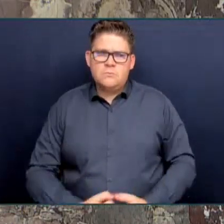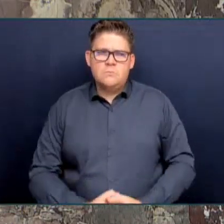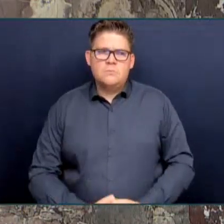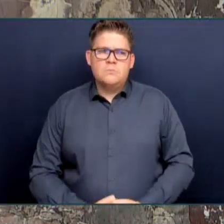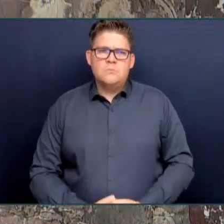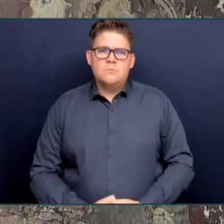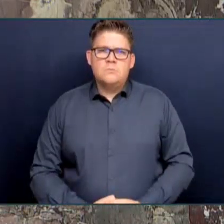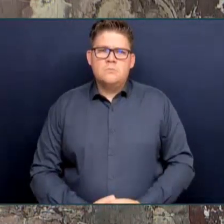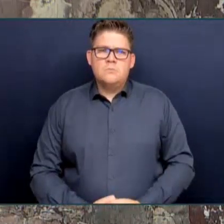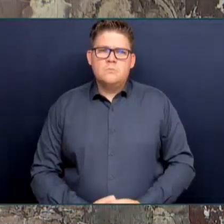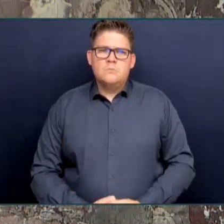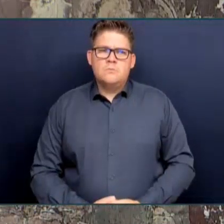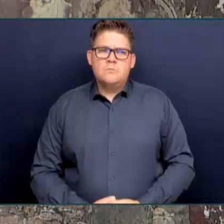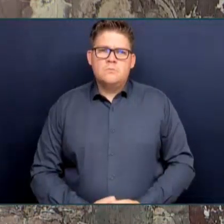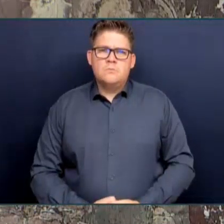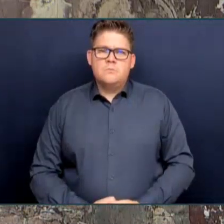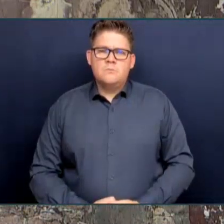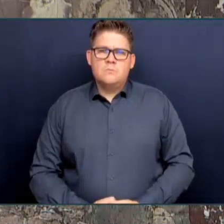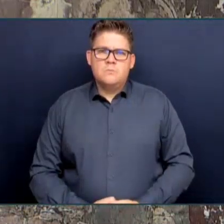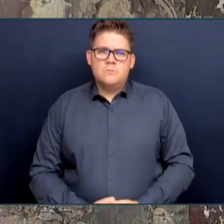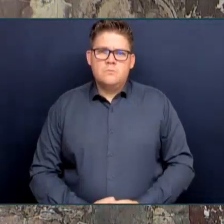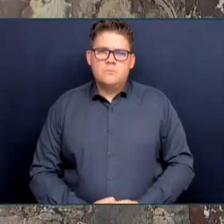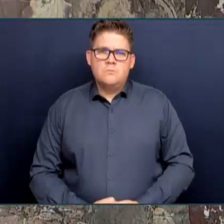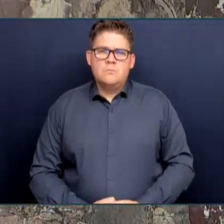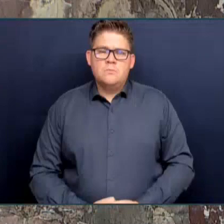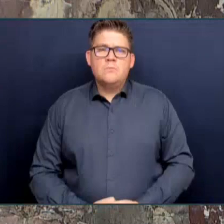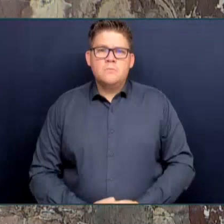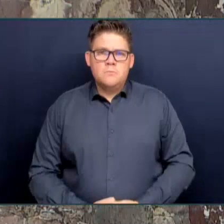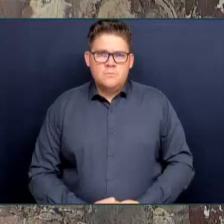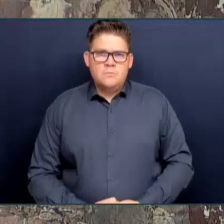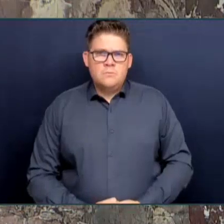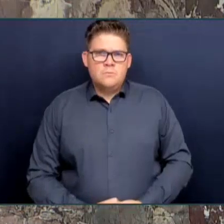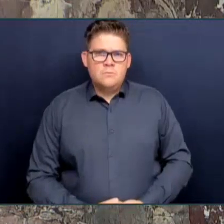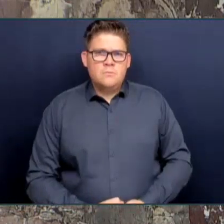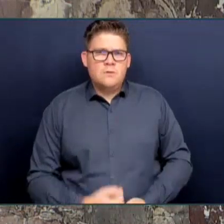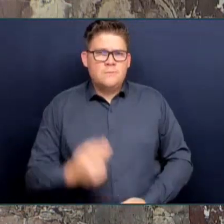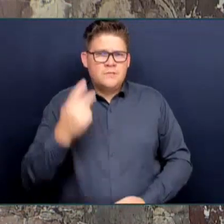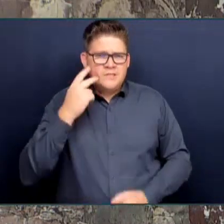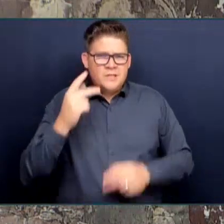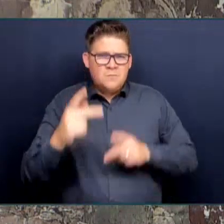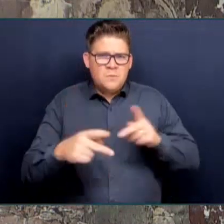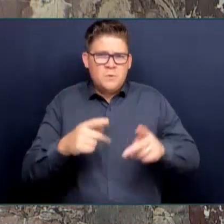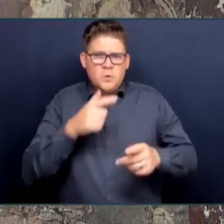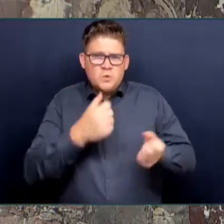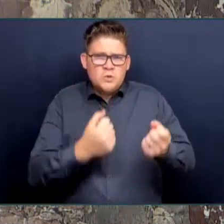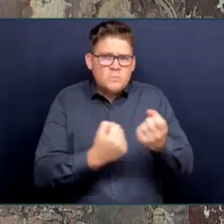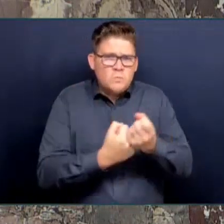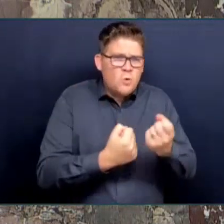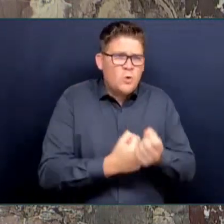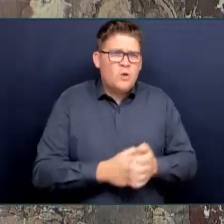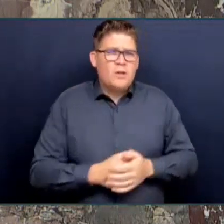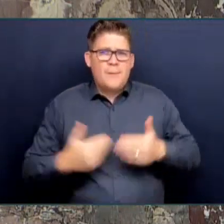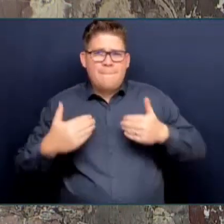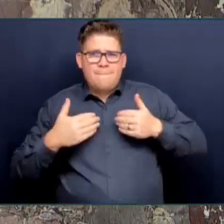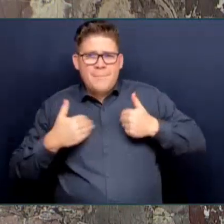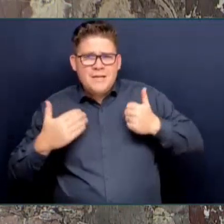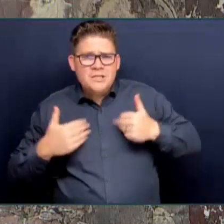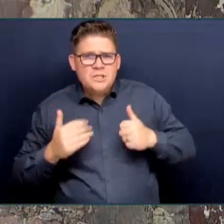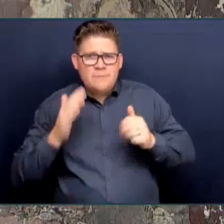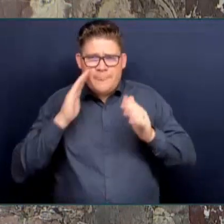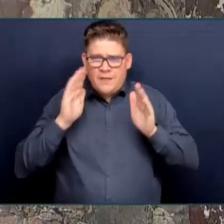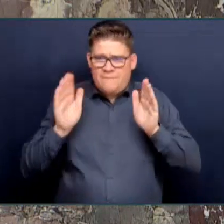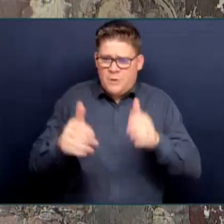Lined up with me and with key ministers for public safety, mental health and addiction, and housing, because this is a complex